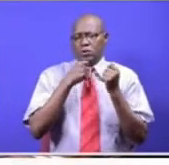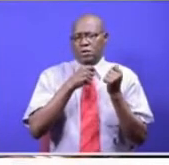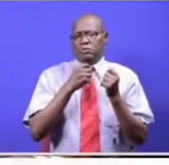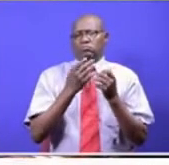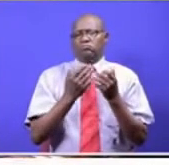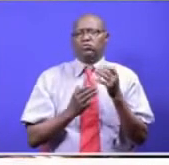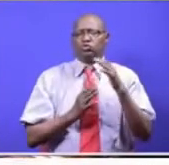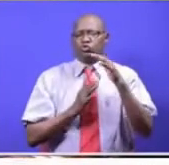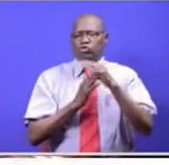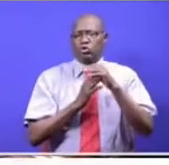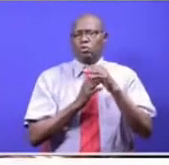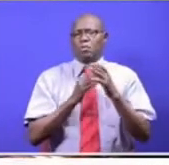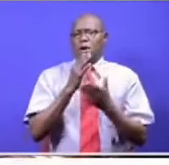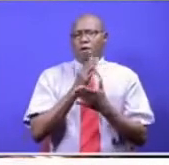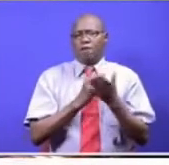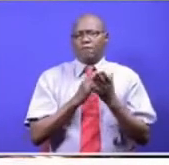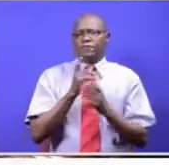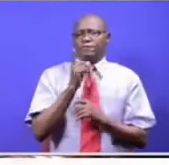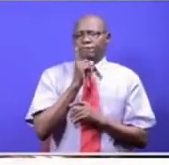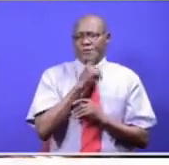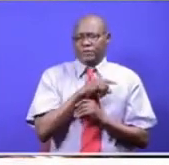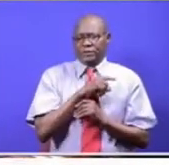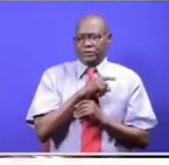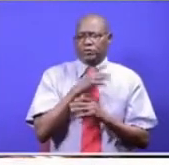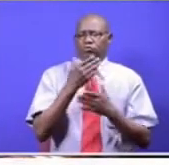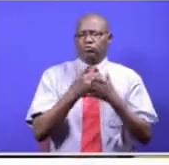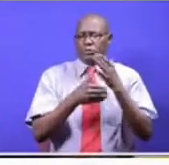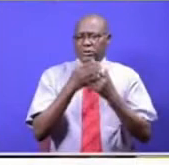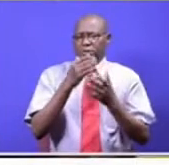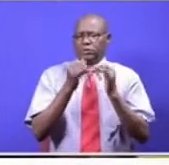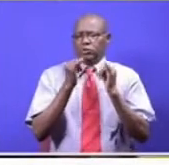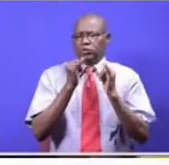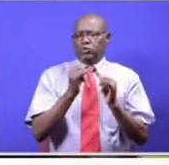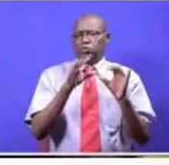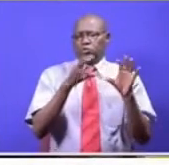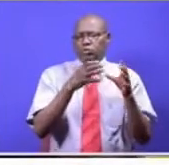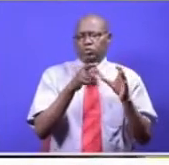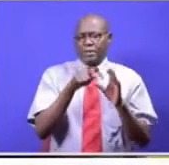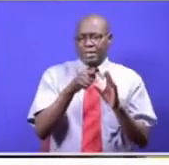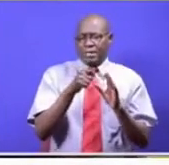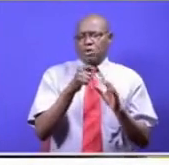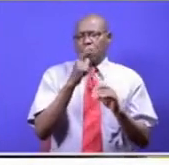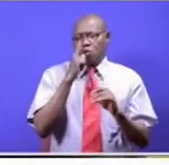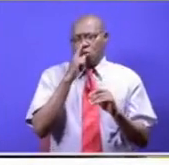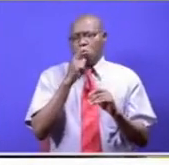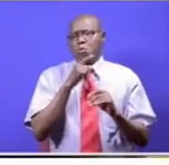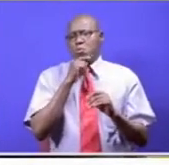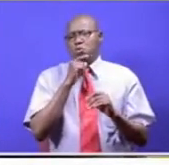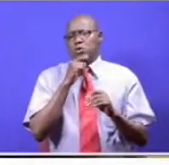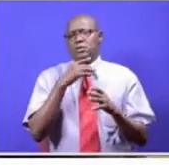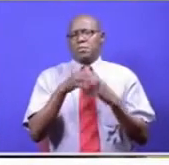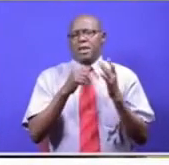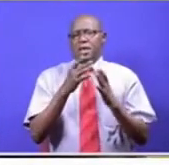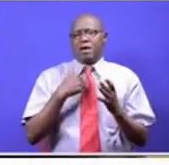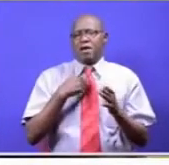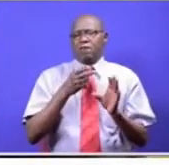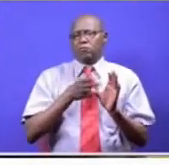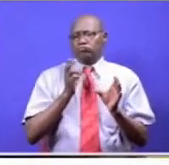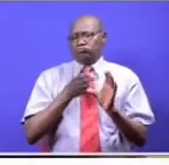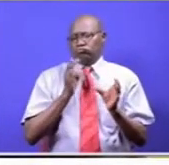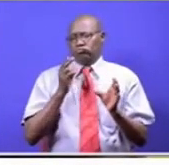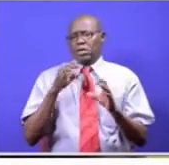half finish. Baraza will have to build a new squad with some key Homeboyz players having left the club.